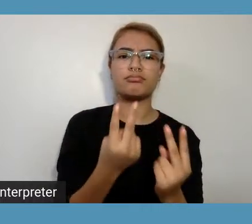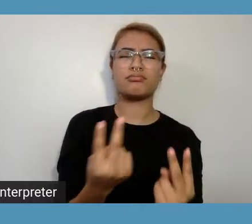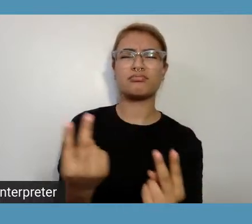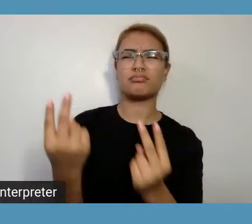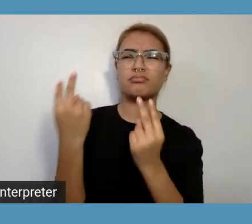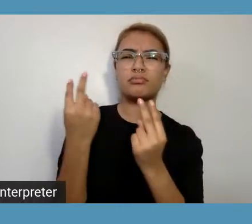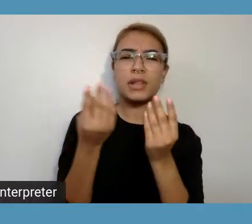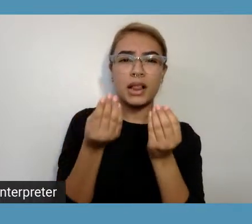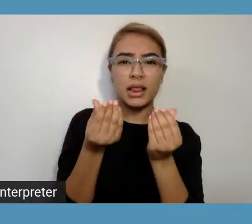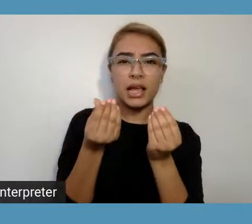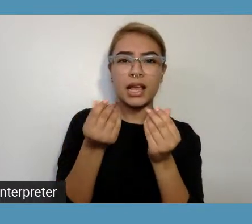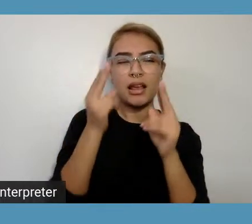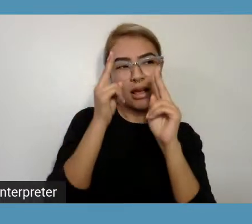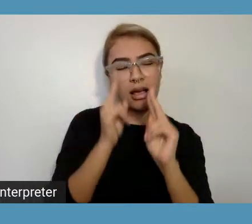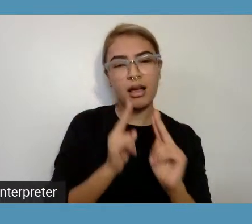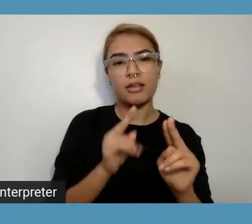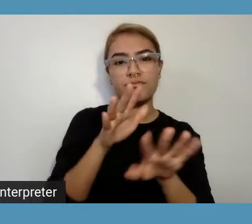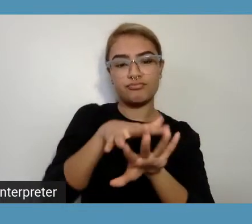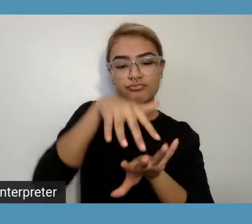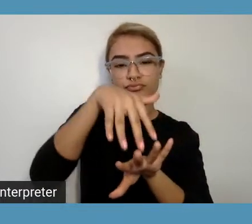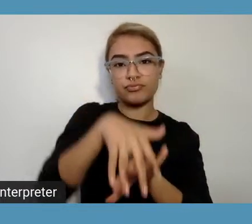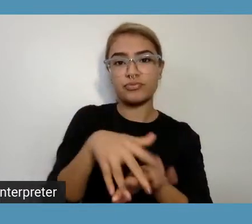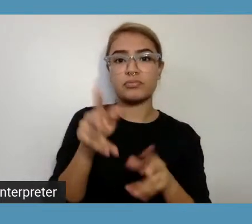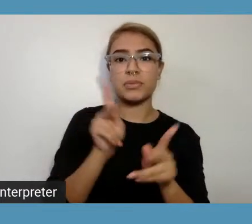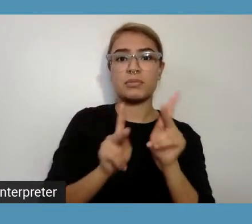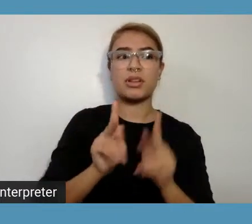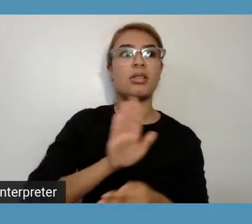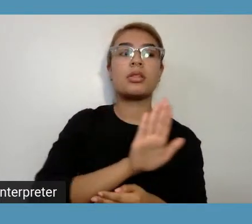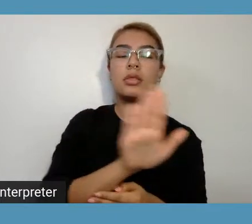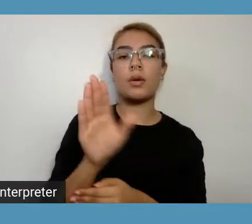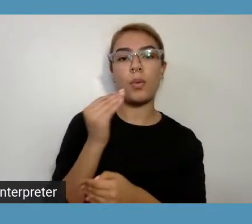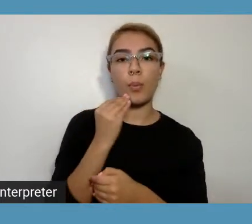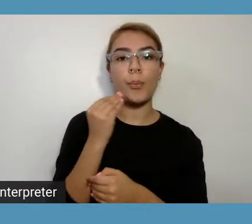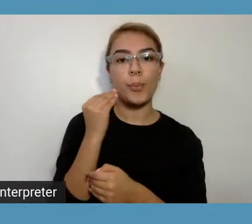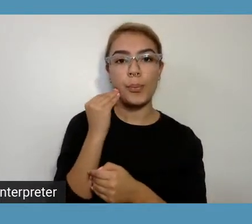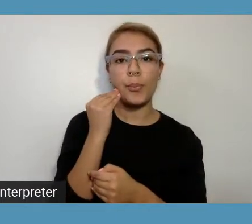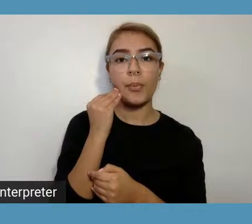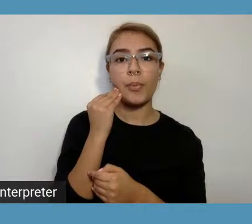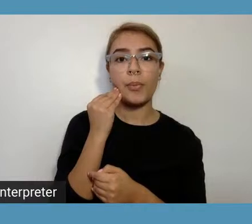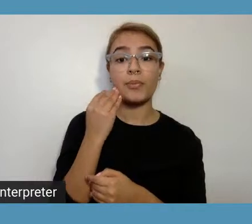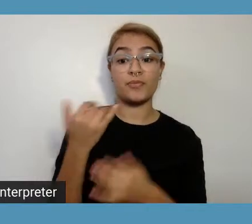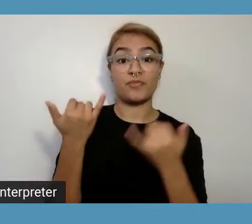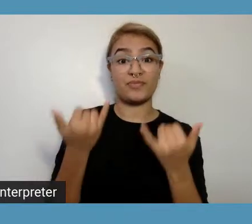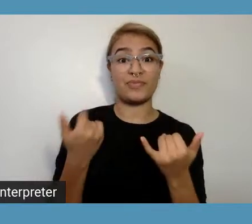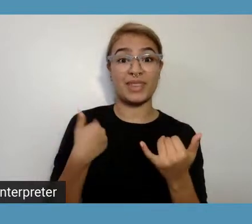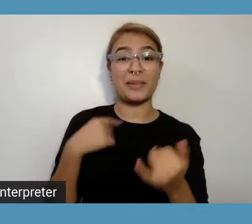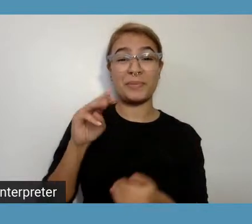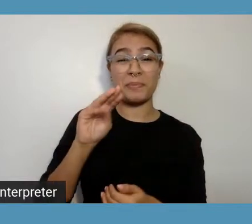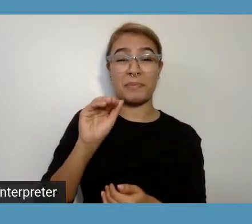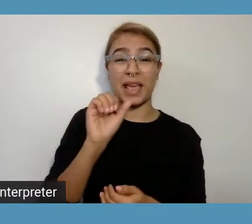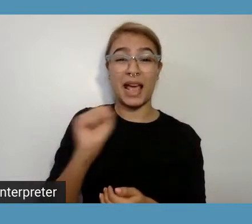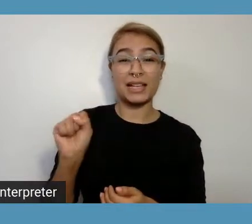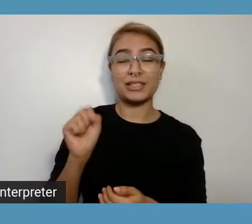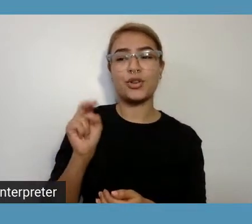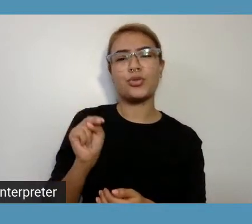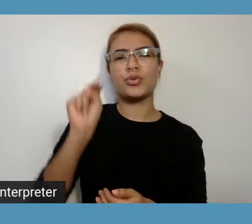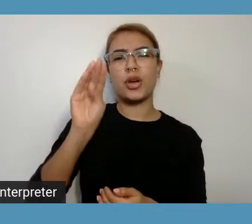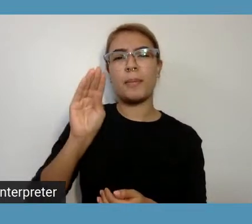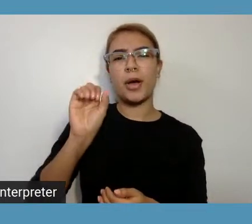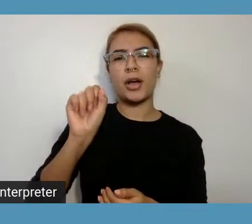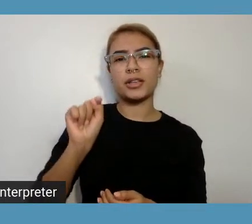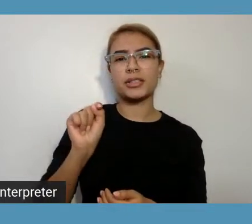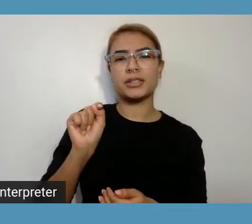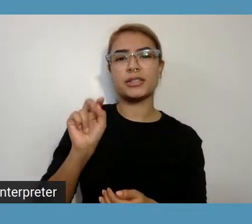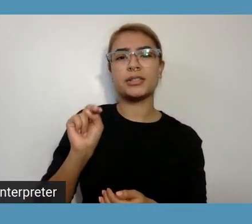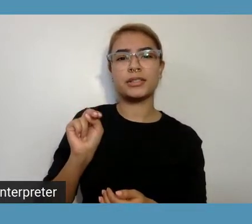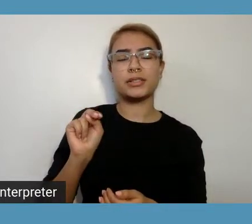and honor the indigenous people who have called it home. I'm speaking to you from Swampscott, Massachusetts, north of Boston, the historical